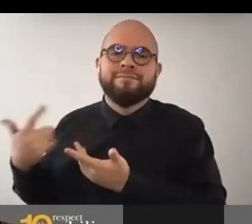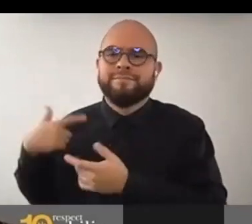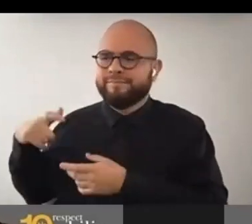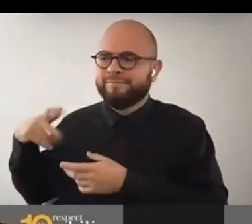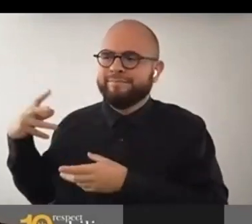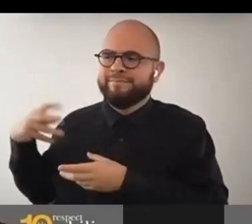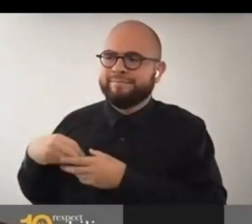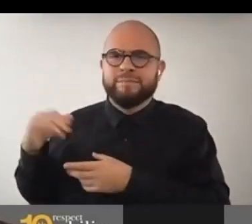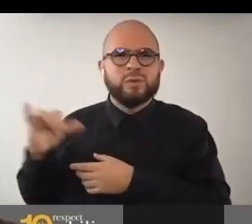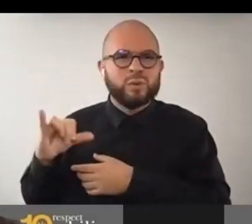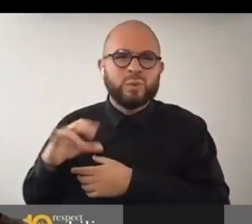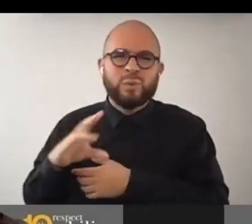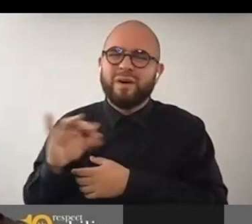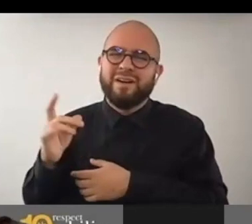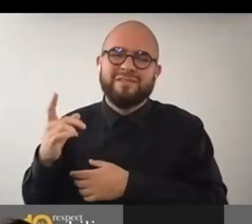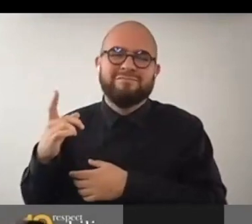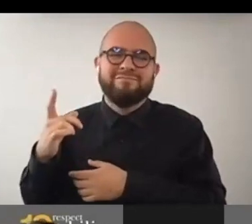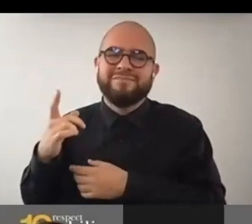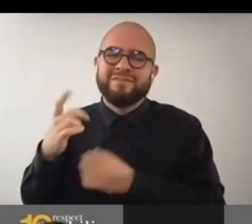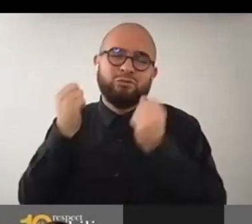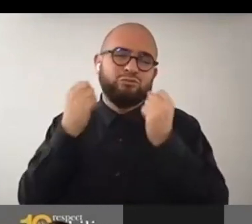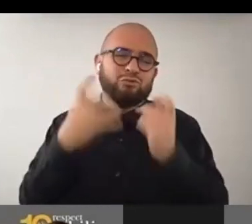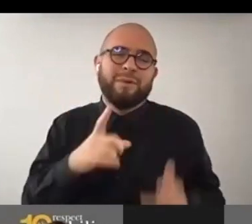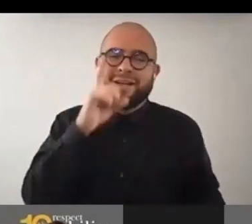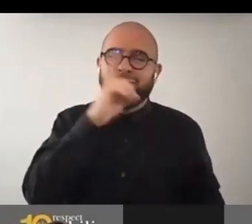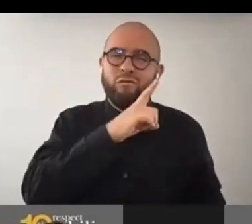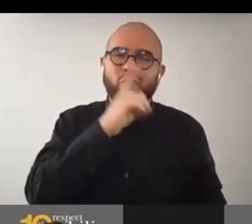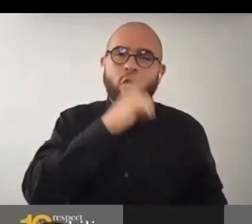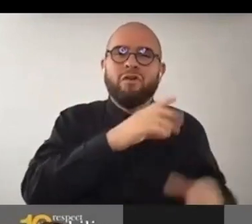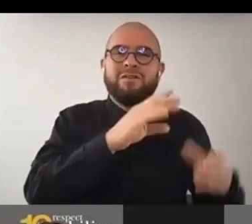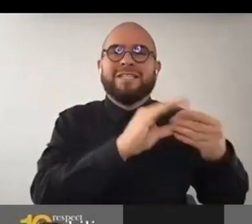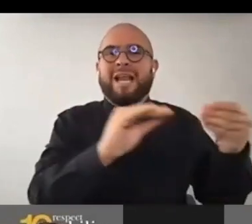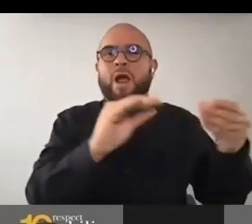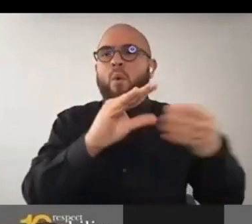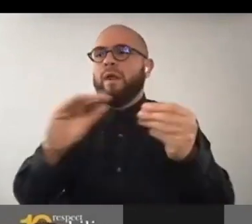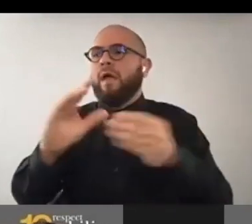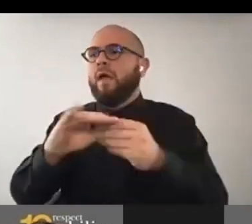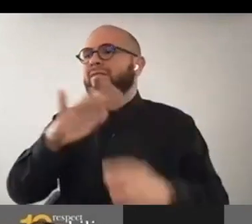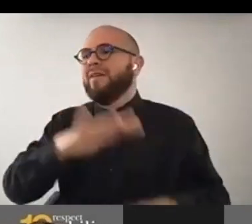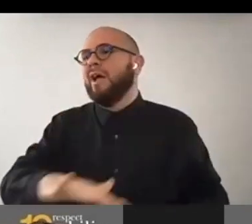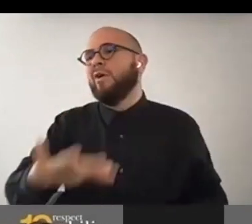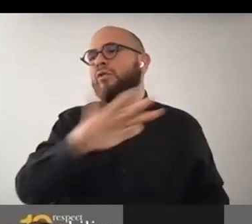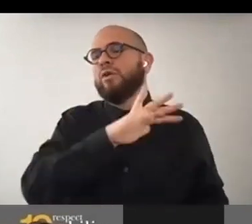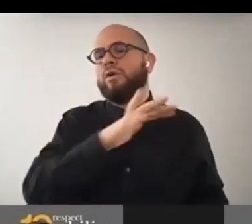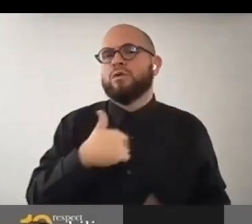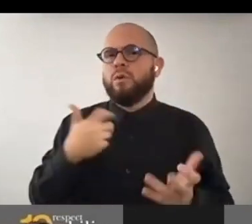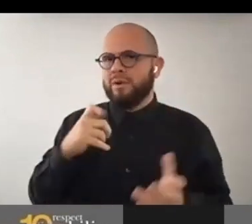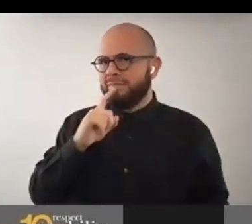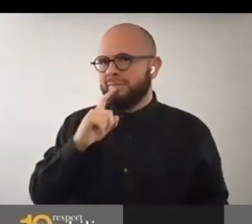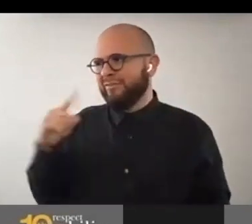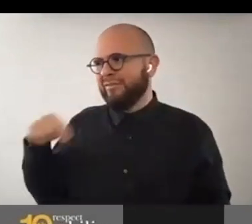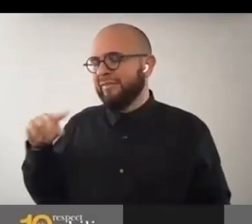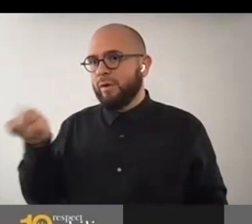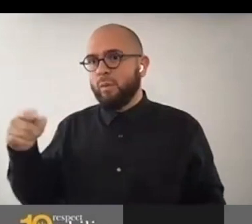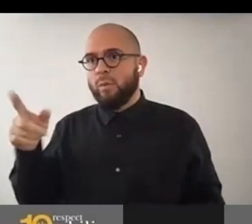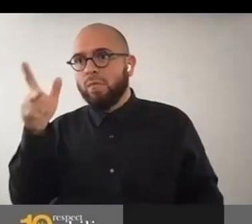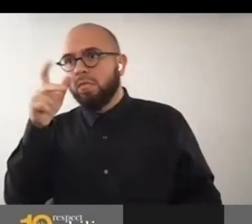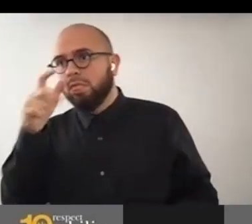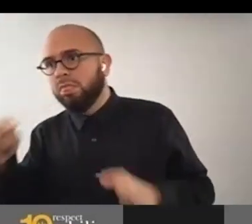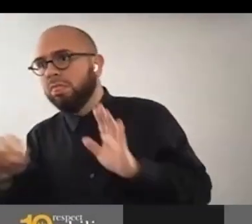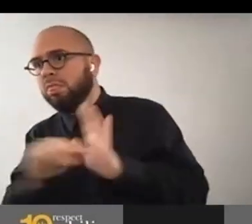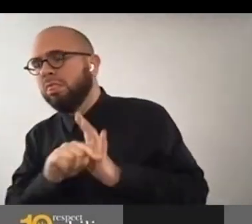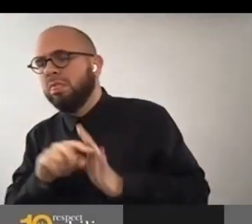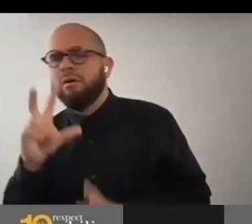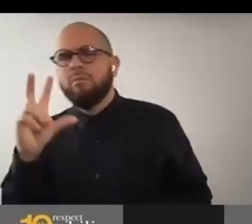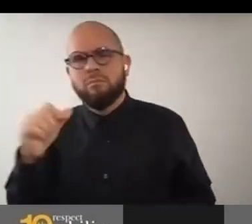false narratives out there. So we got to make sure that they don't hear that and only that. So that's important to